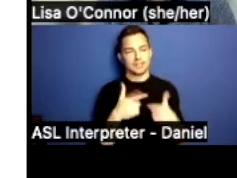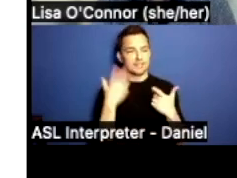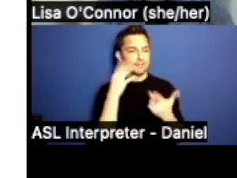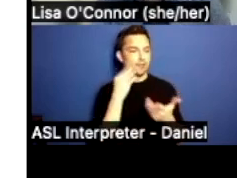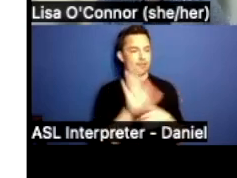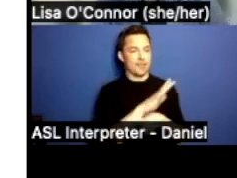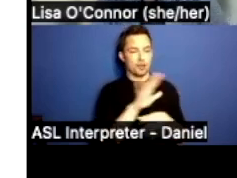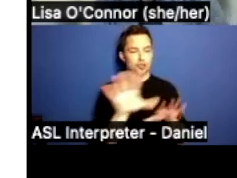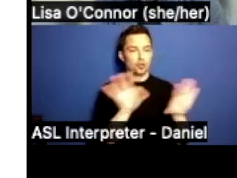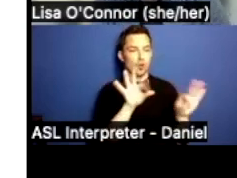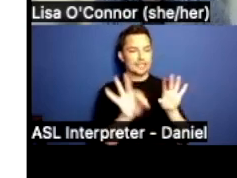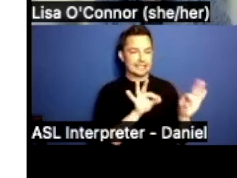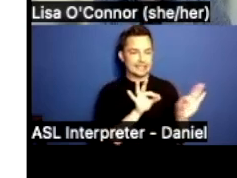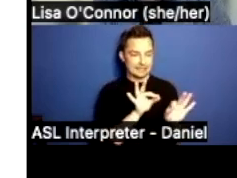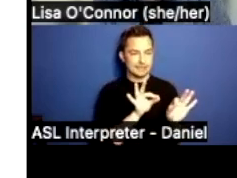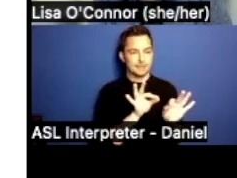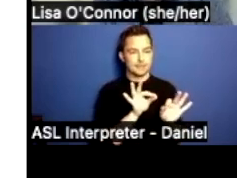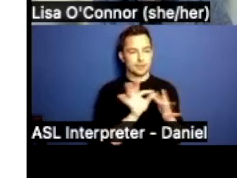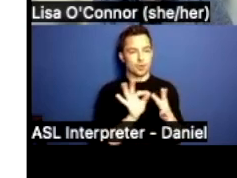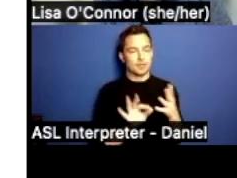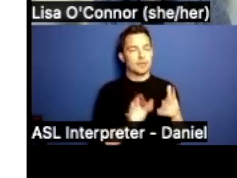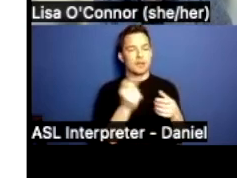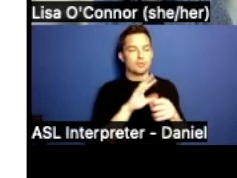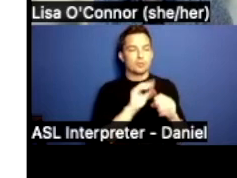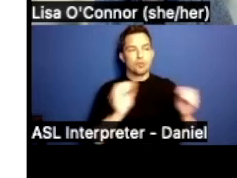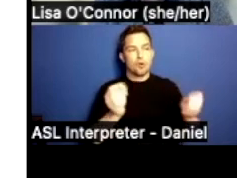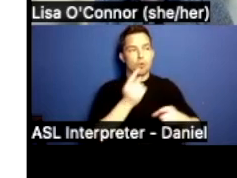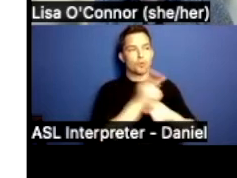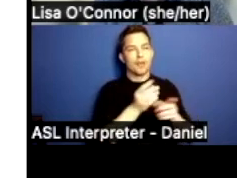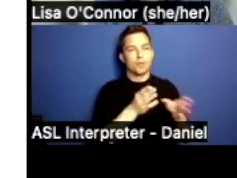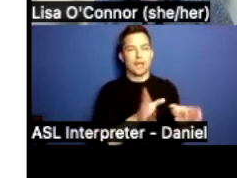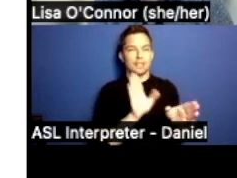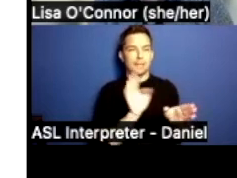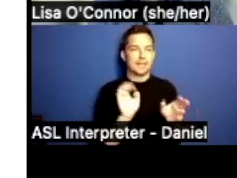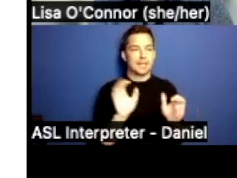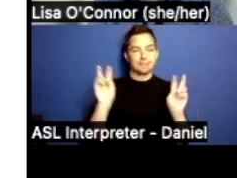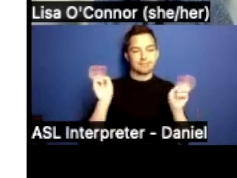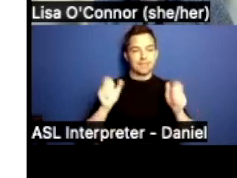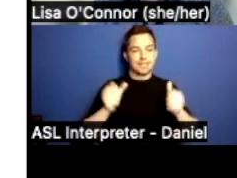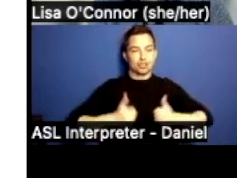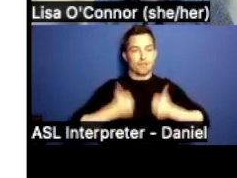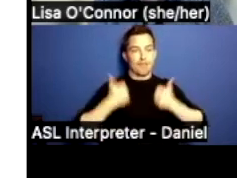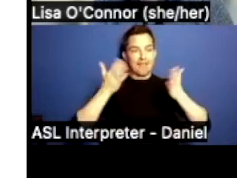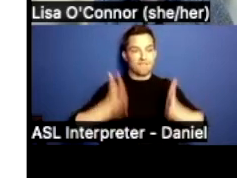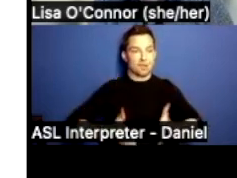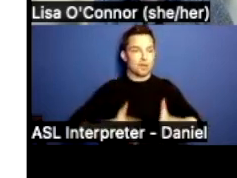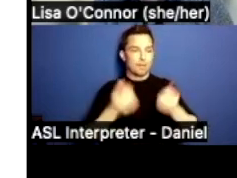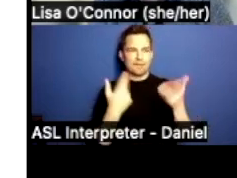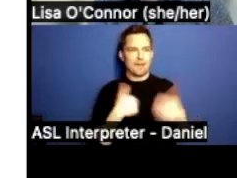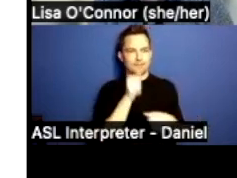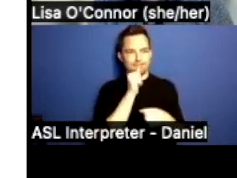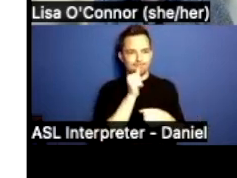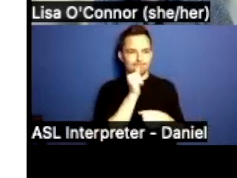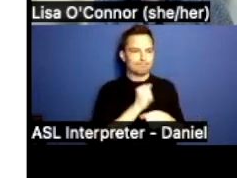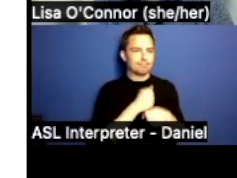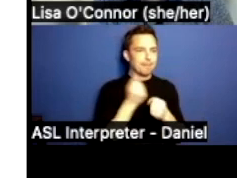choices, understanding that there's no right way to be a survivor, right? That many of us have to make a lot of decisions and a lot of